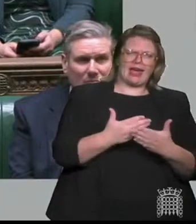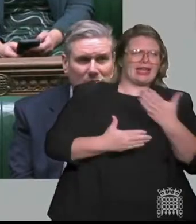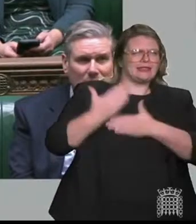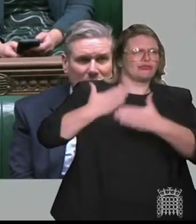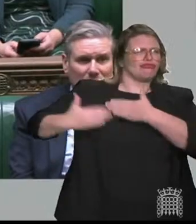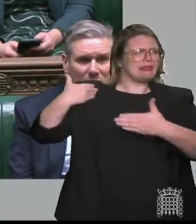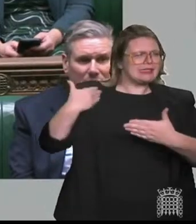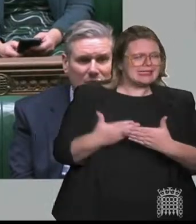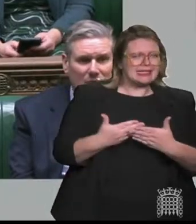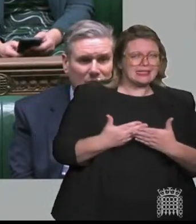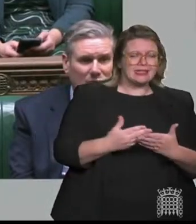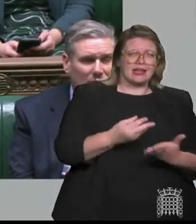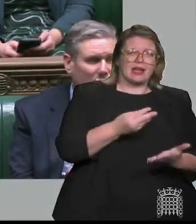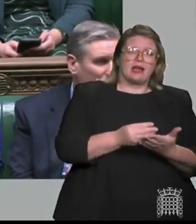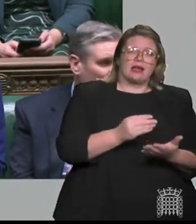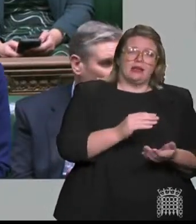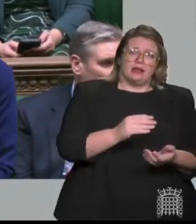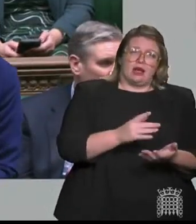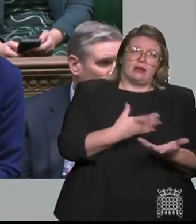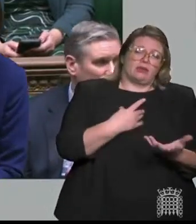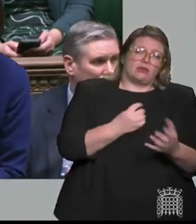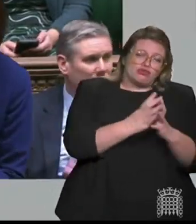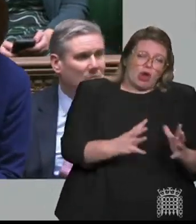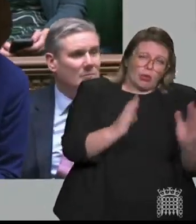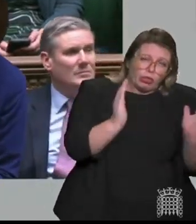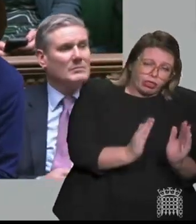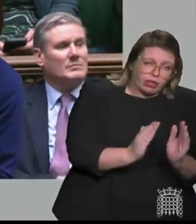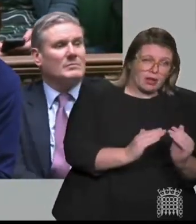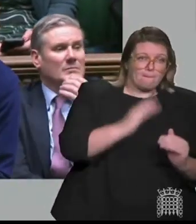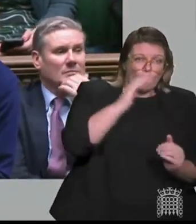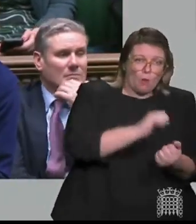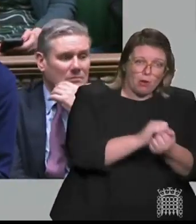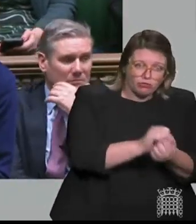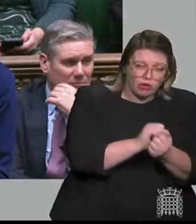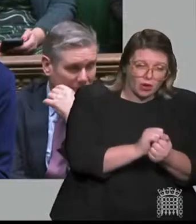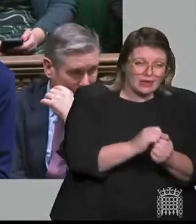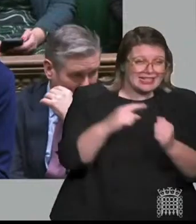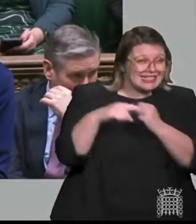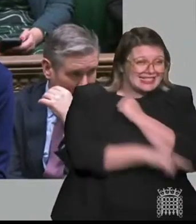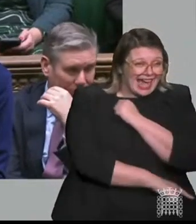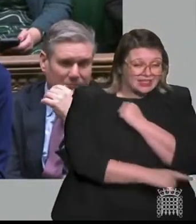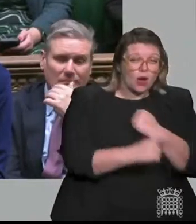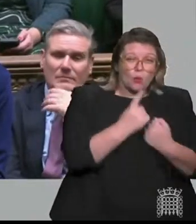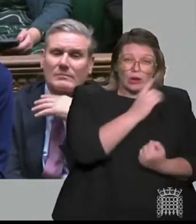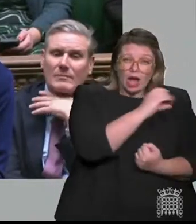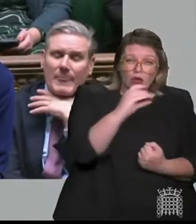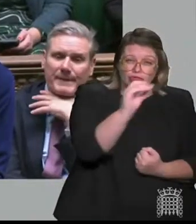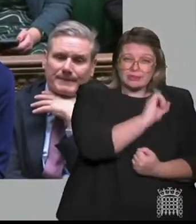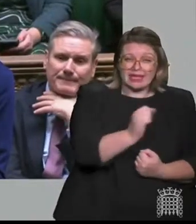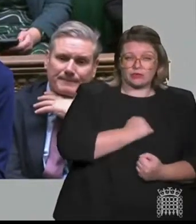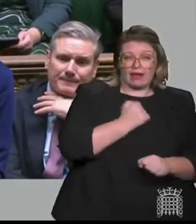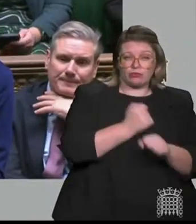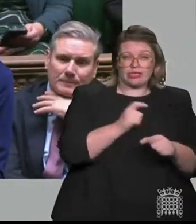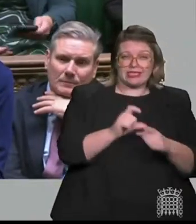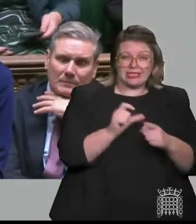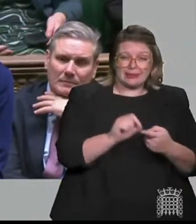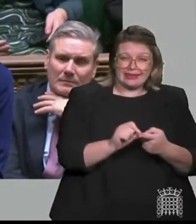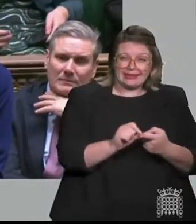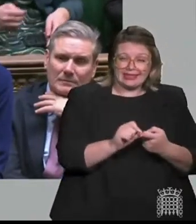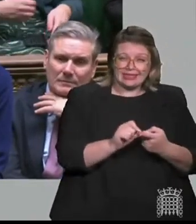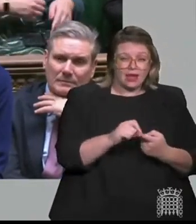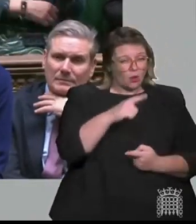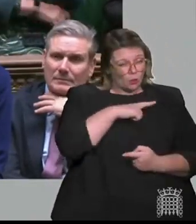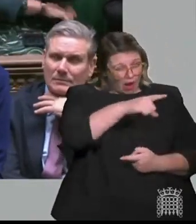growth and higher borrowing, with debt more than doubling, now at almost 100% of GDP. This is a product of